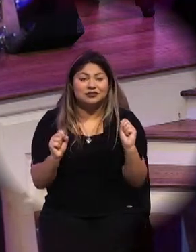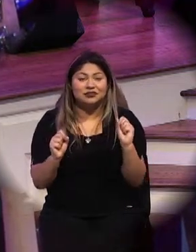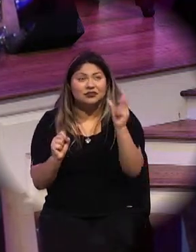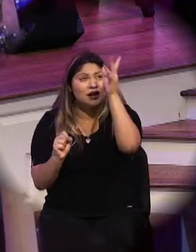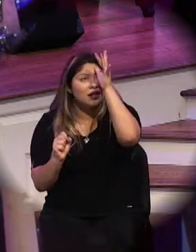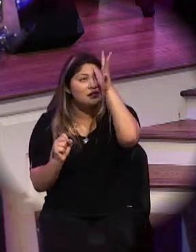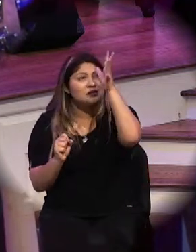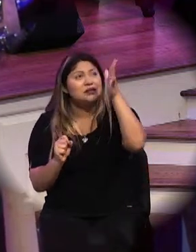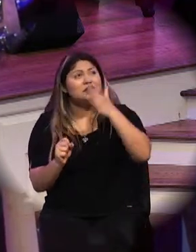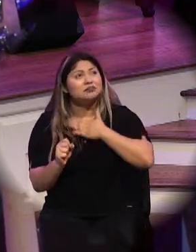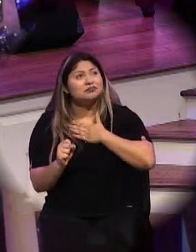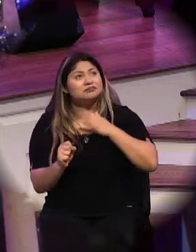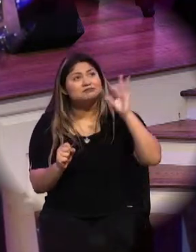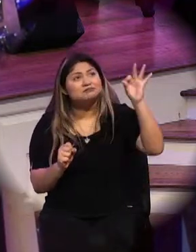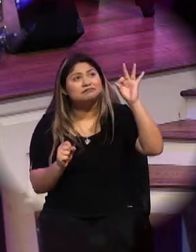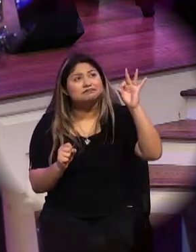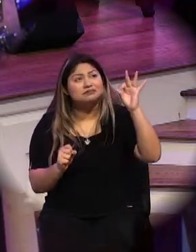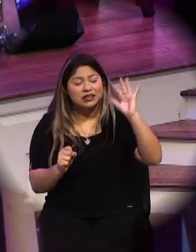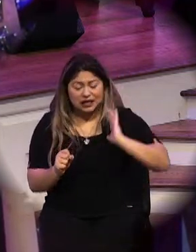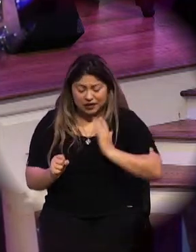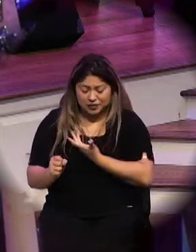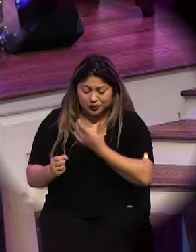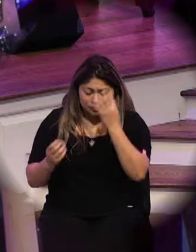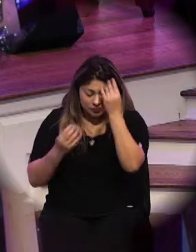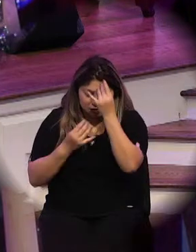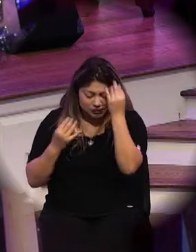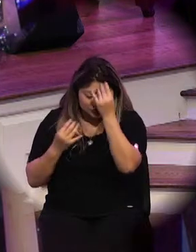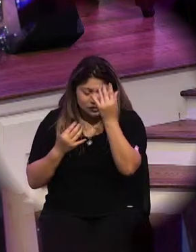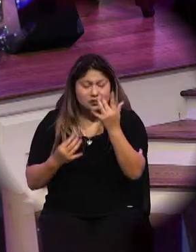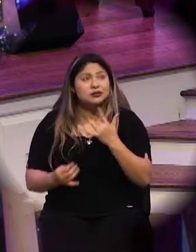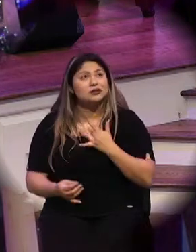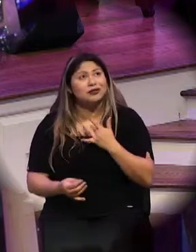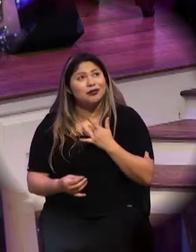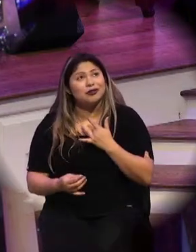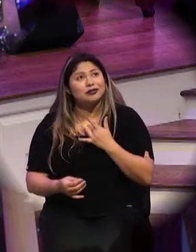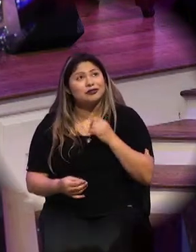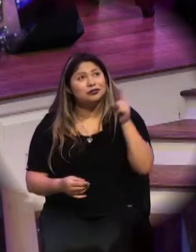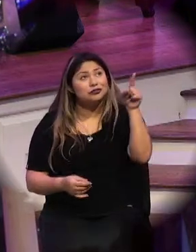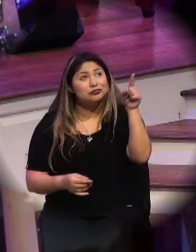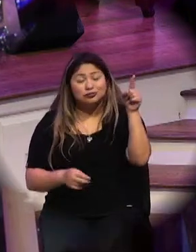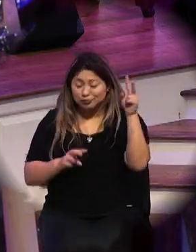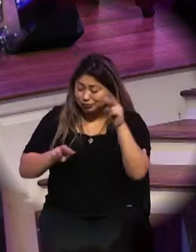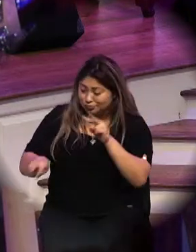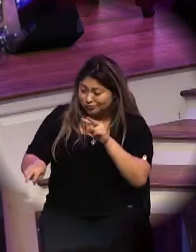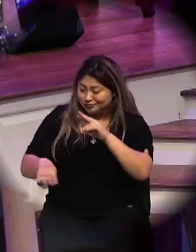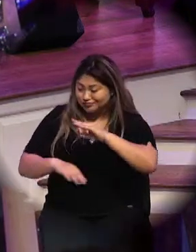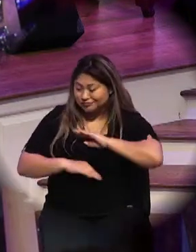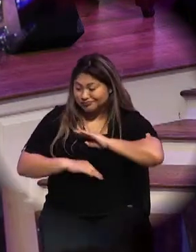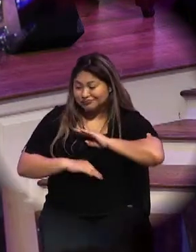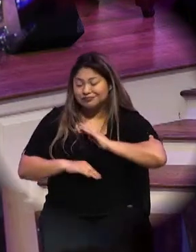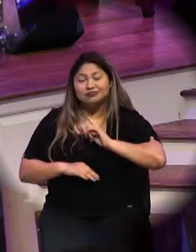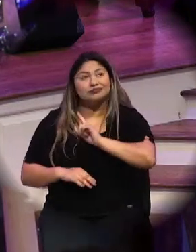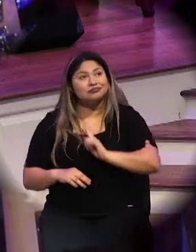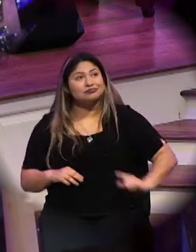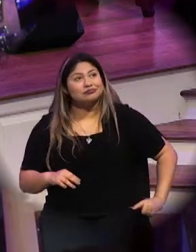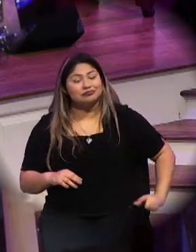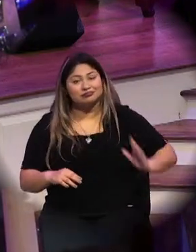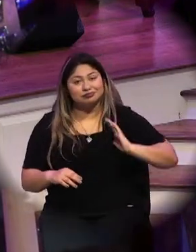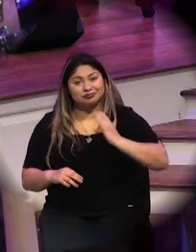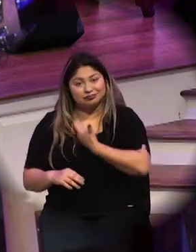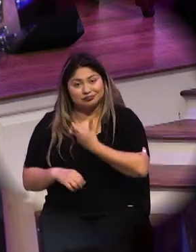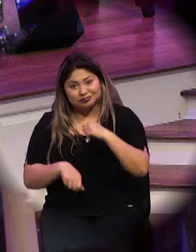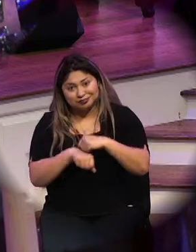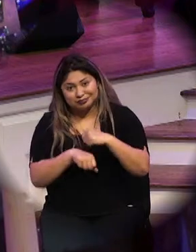the meditation of each of our hearts would be pleasing in your sight. O Lord, our rock and our